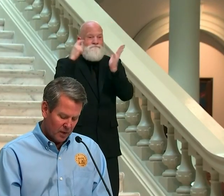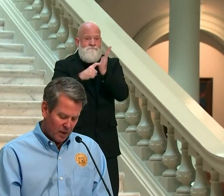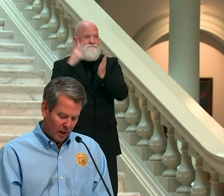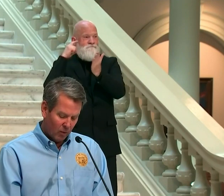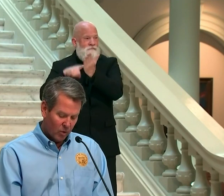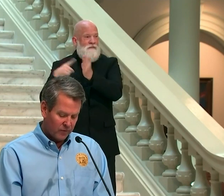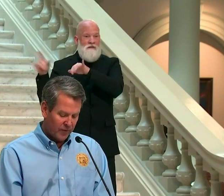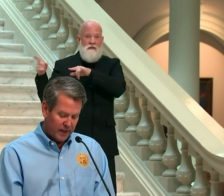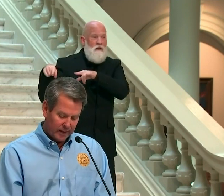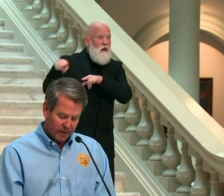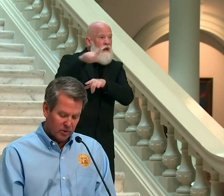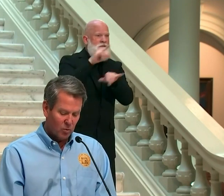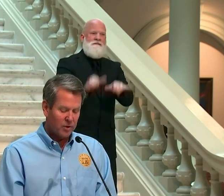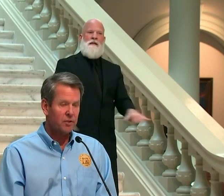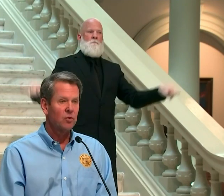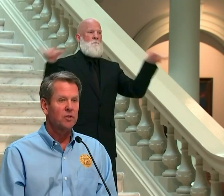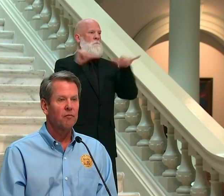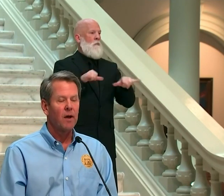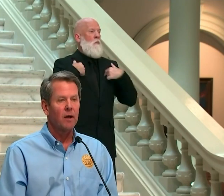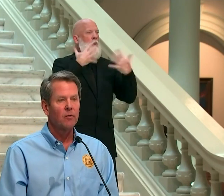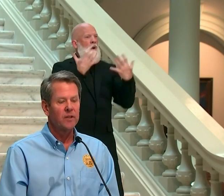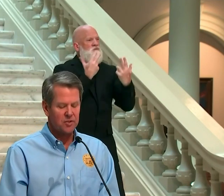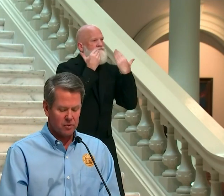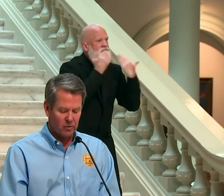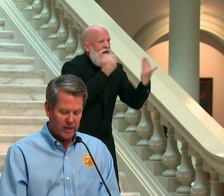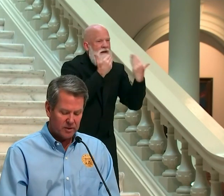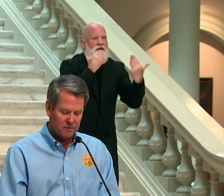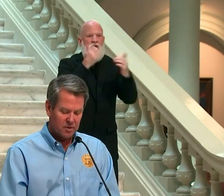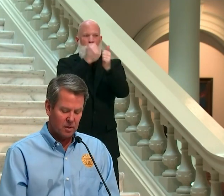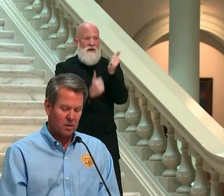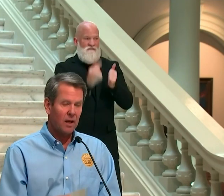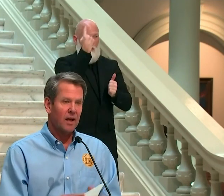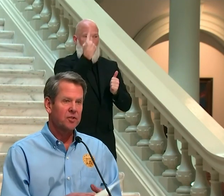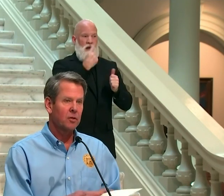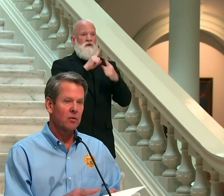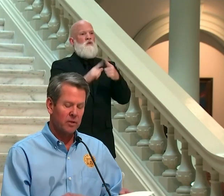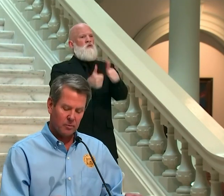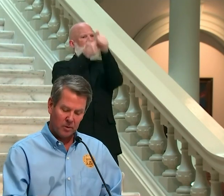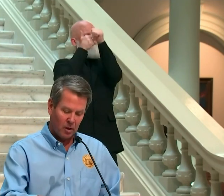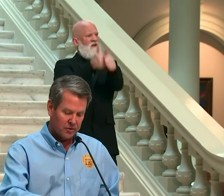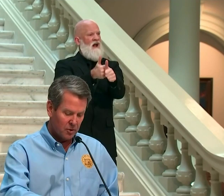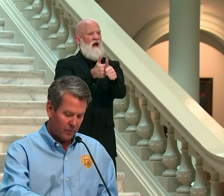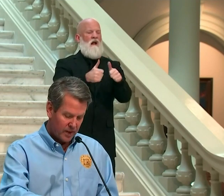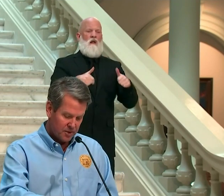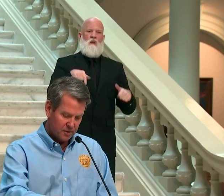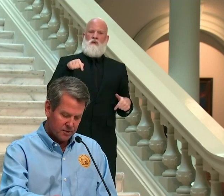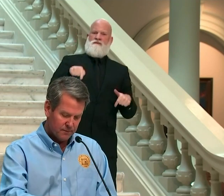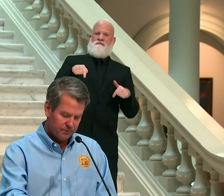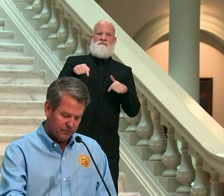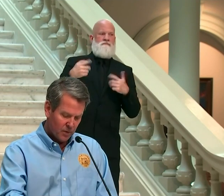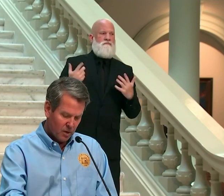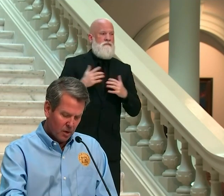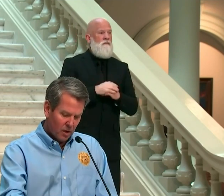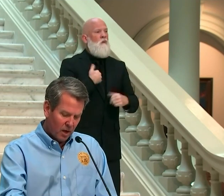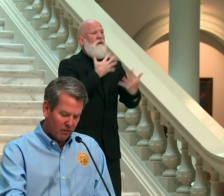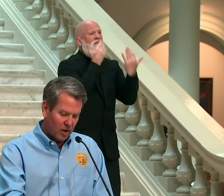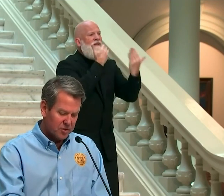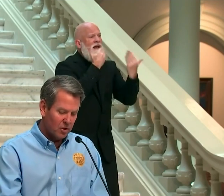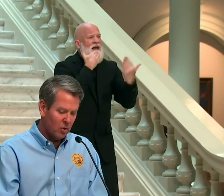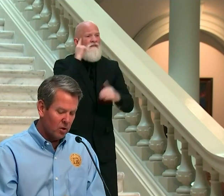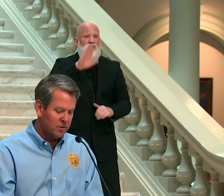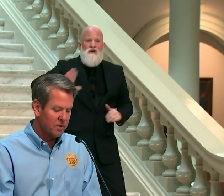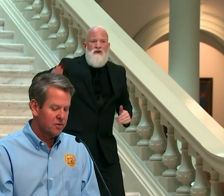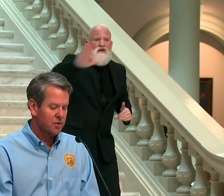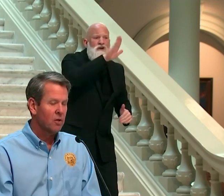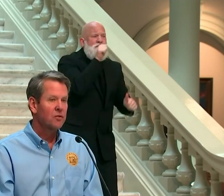effect. I want to thank everyone who has followed these directives. I certainly applaud your patience. The